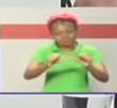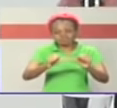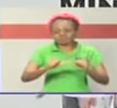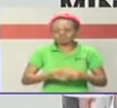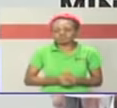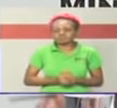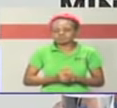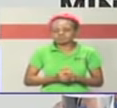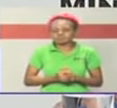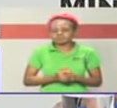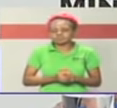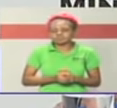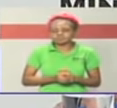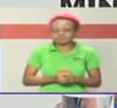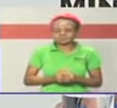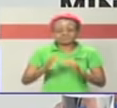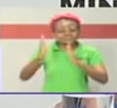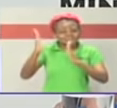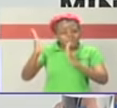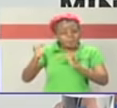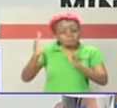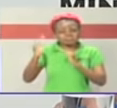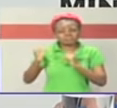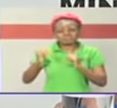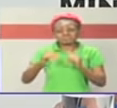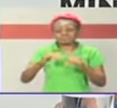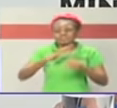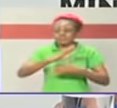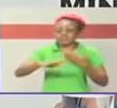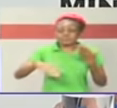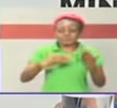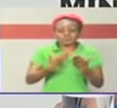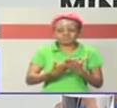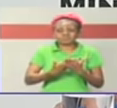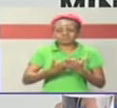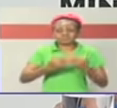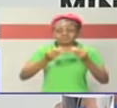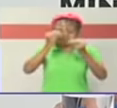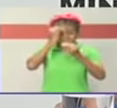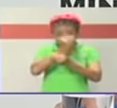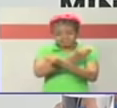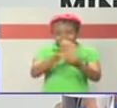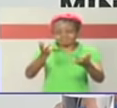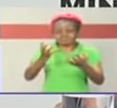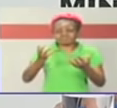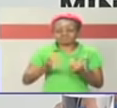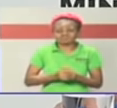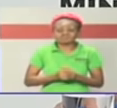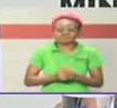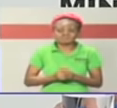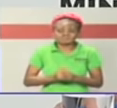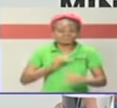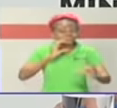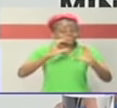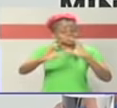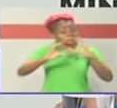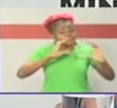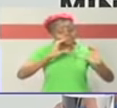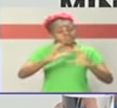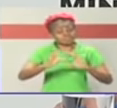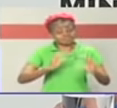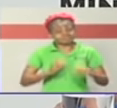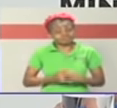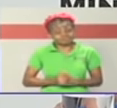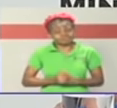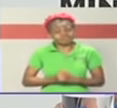these drives, the continuing public education, the continuing messaging as it evolves, you would see